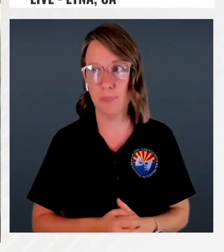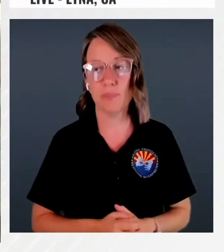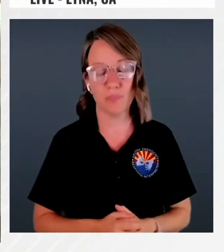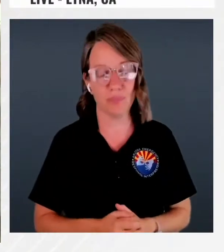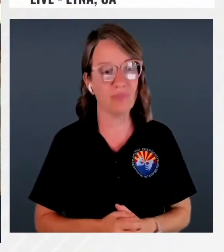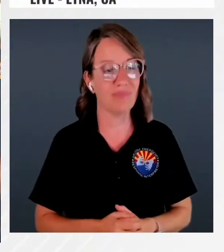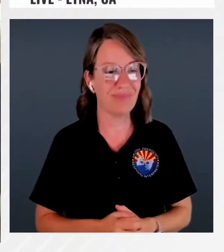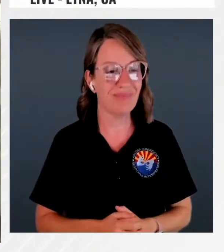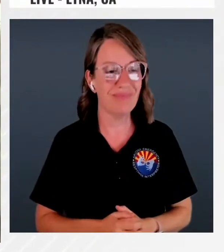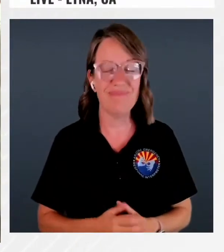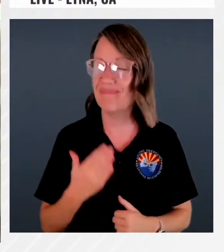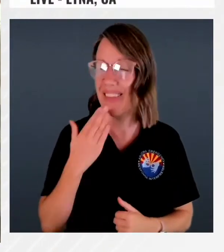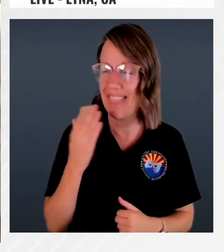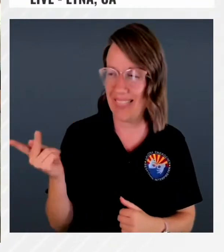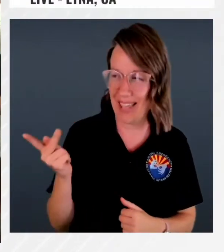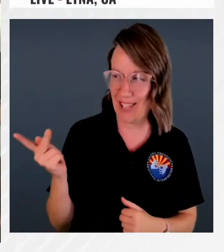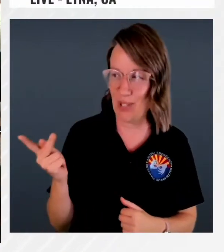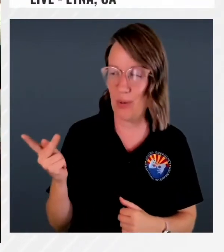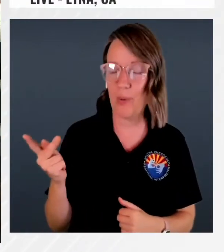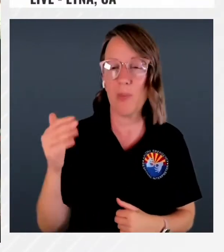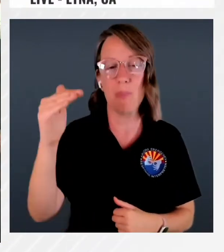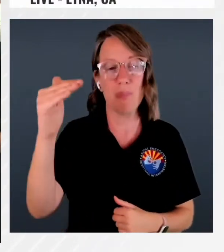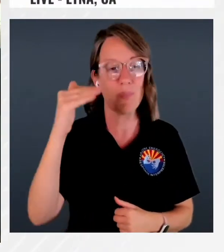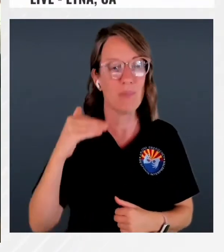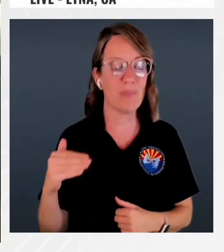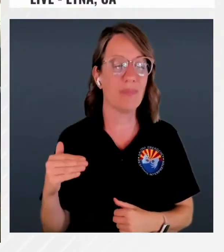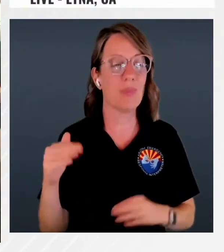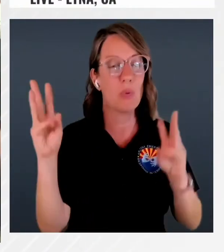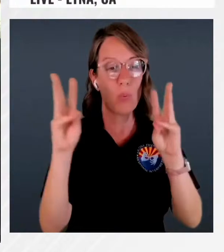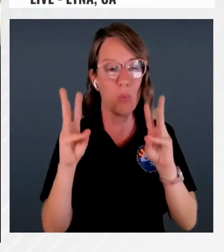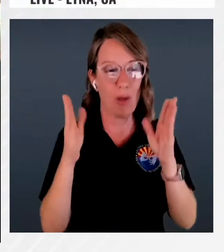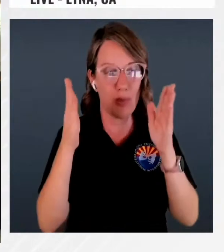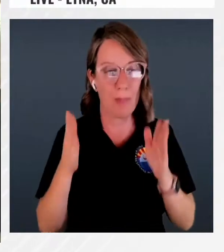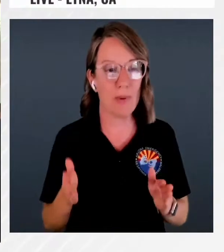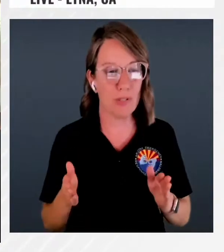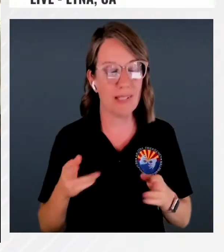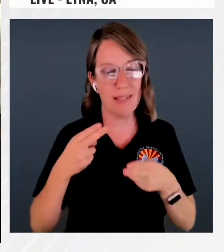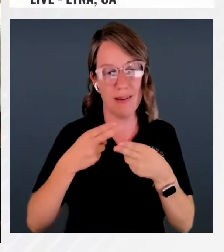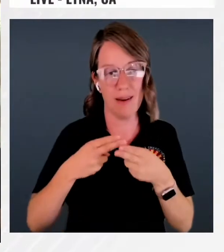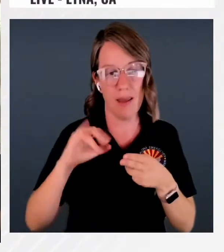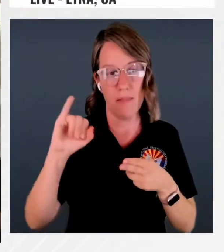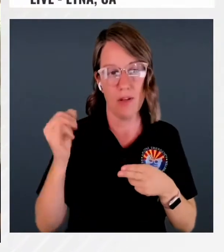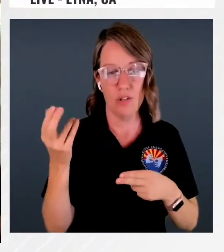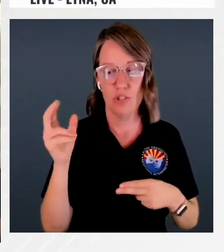Thank you, guys. Next up, we'll have our incident meteorologist, Jonathan O'Brien.